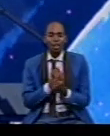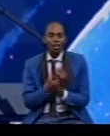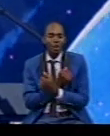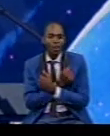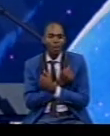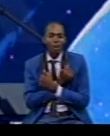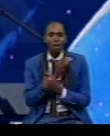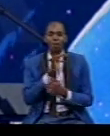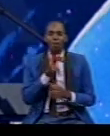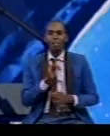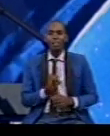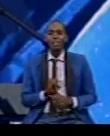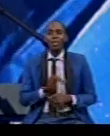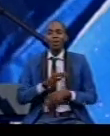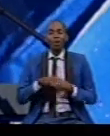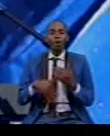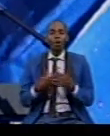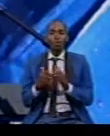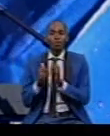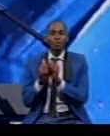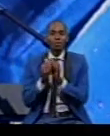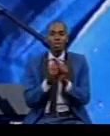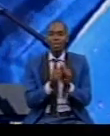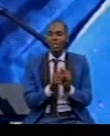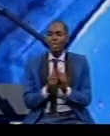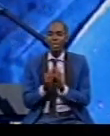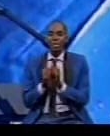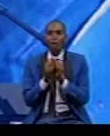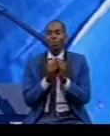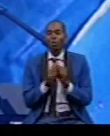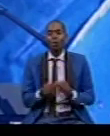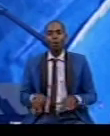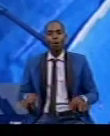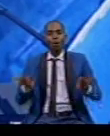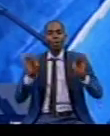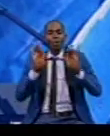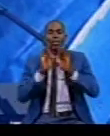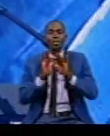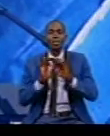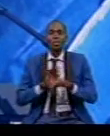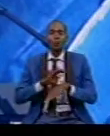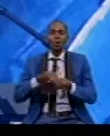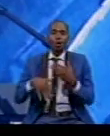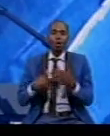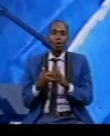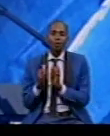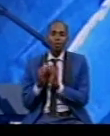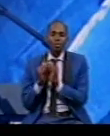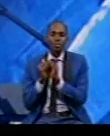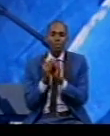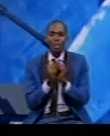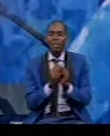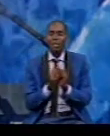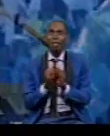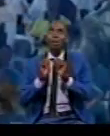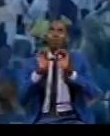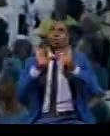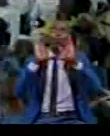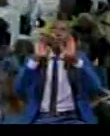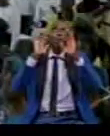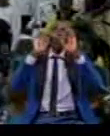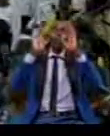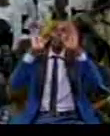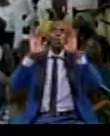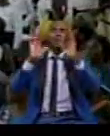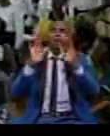the light of the world. Those who will come out of their sin and come to the Savior